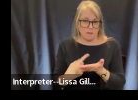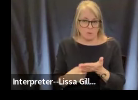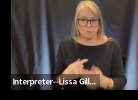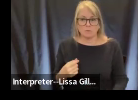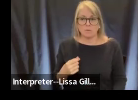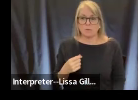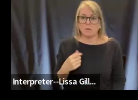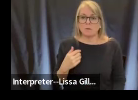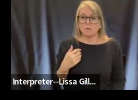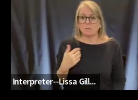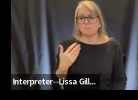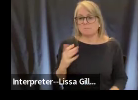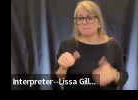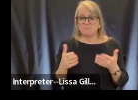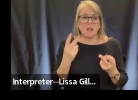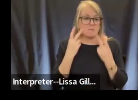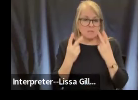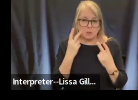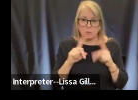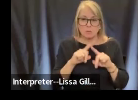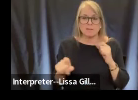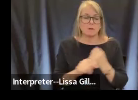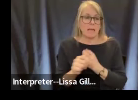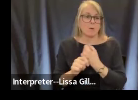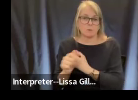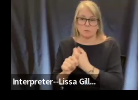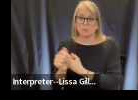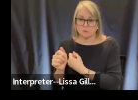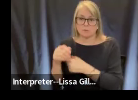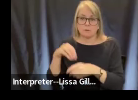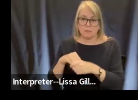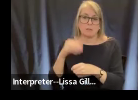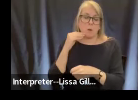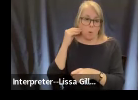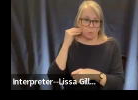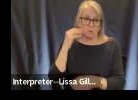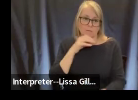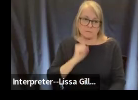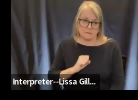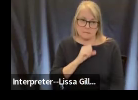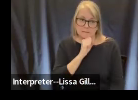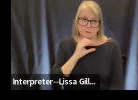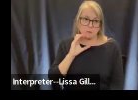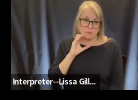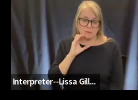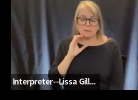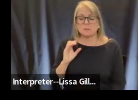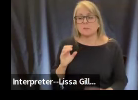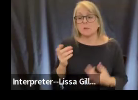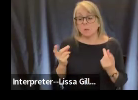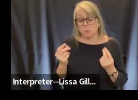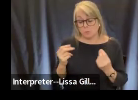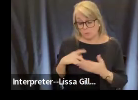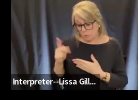of giving a visual of all these different kind of hazards that generally exist in the homes of senior citizens. And what we do with this program is once we give all